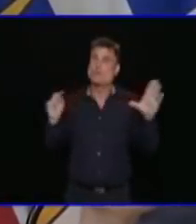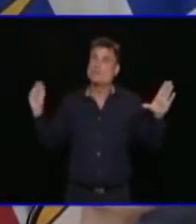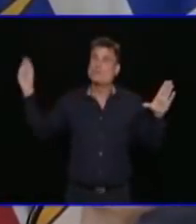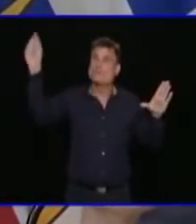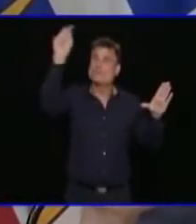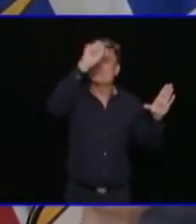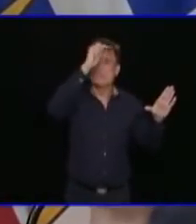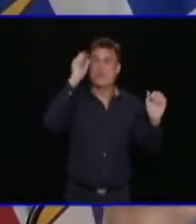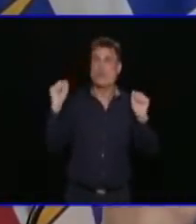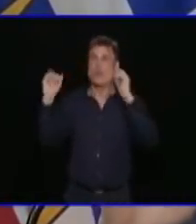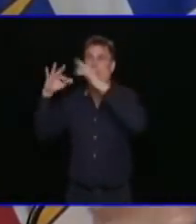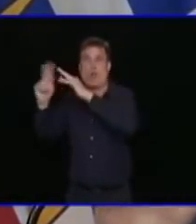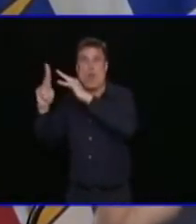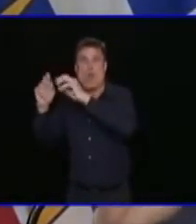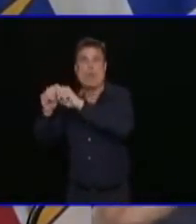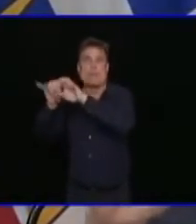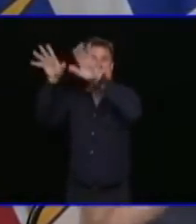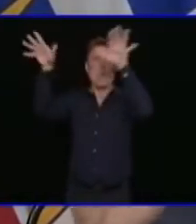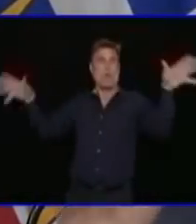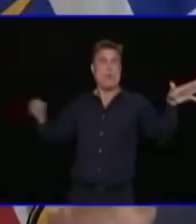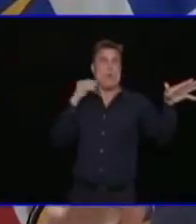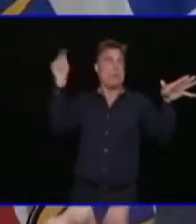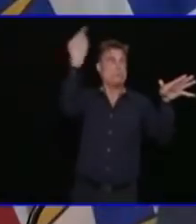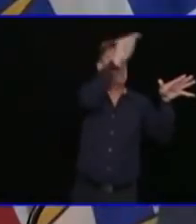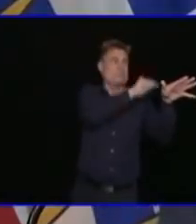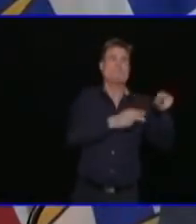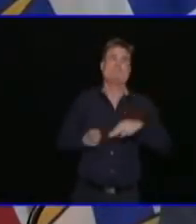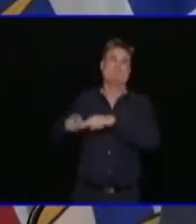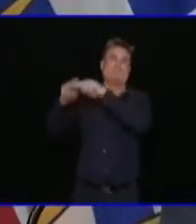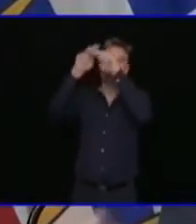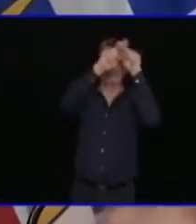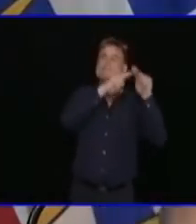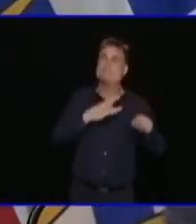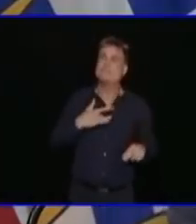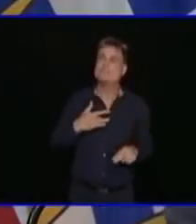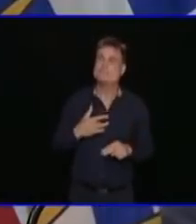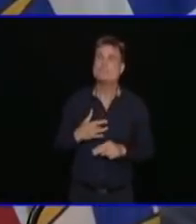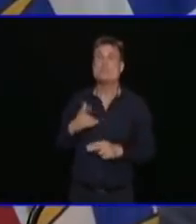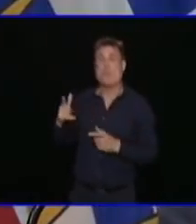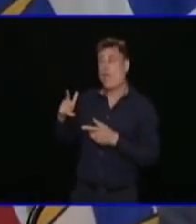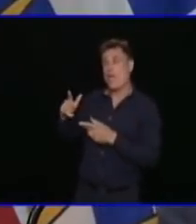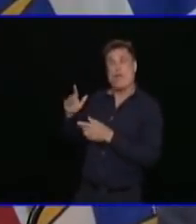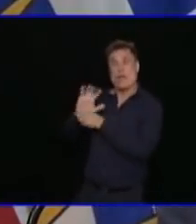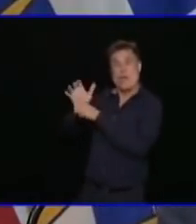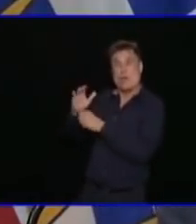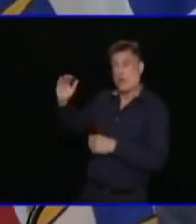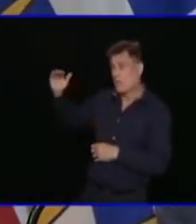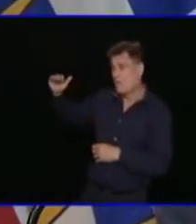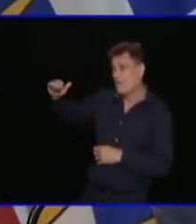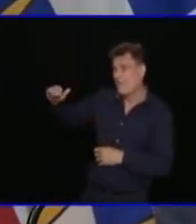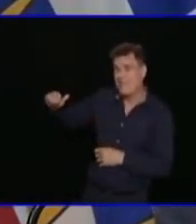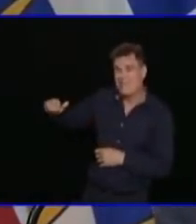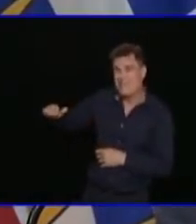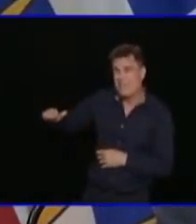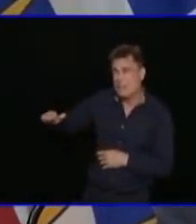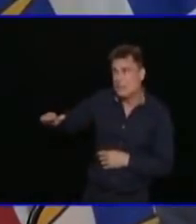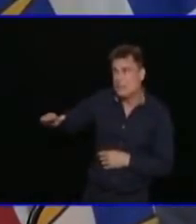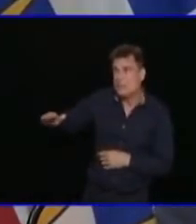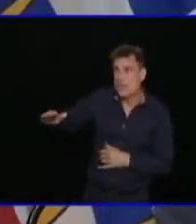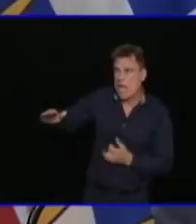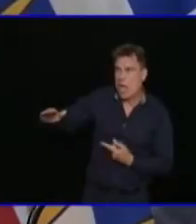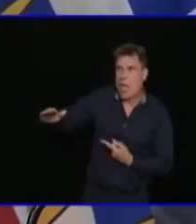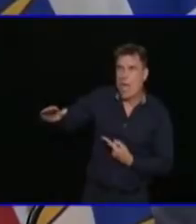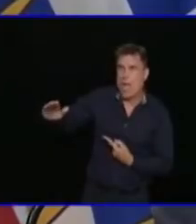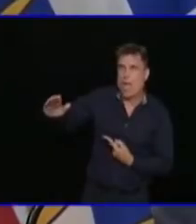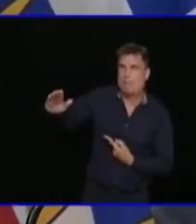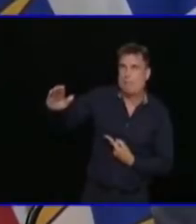is bending up. We know what we need to do to flatten it again, and that is make sure that if we are exposed, that